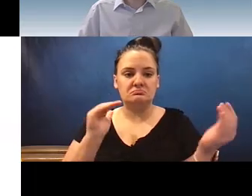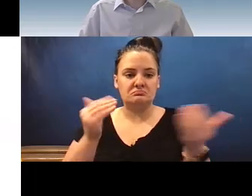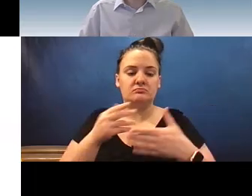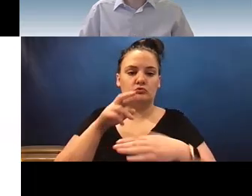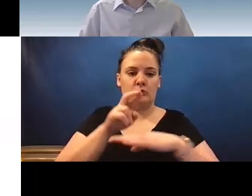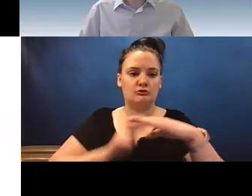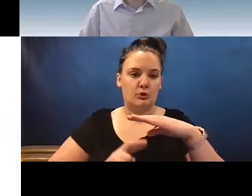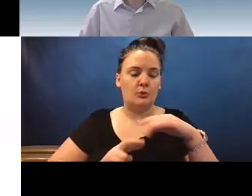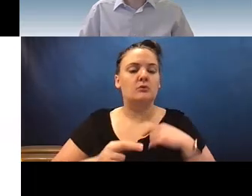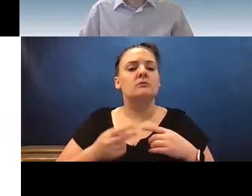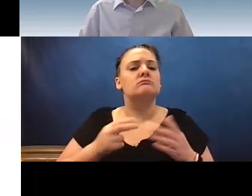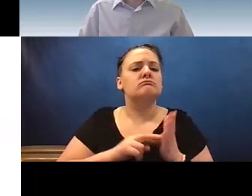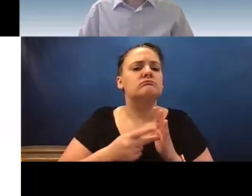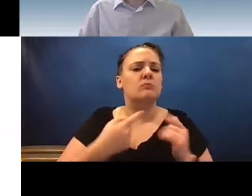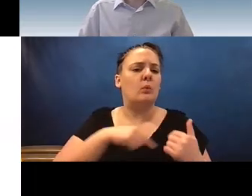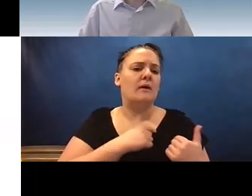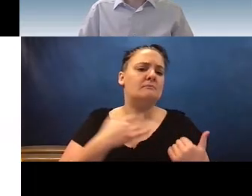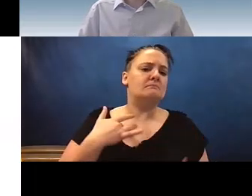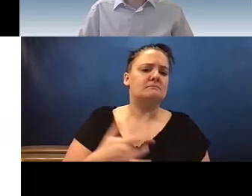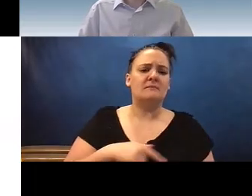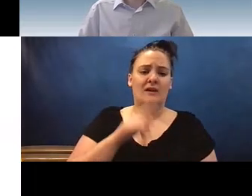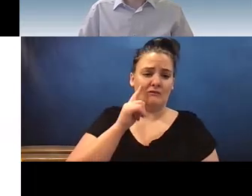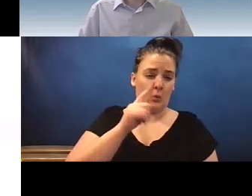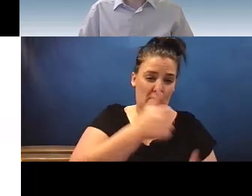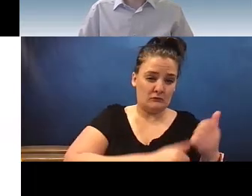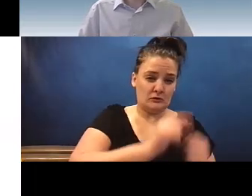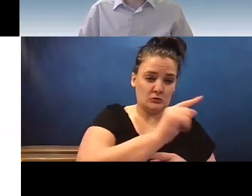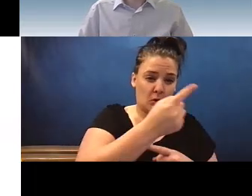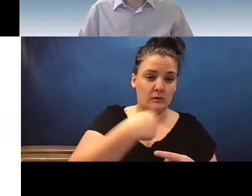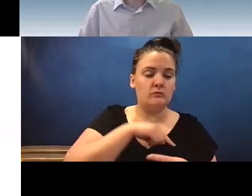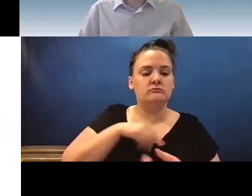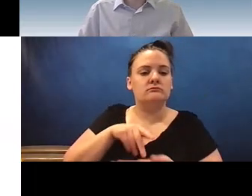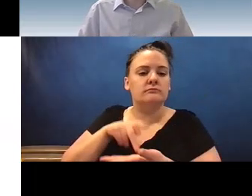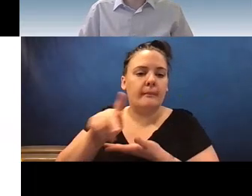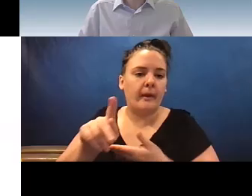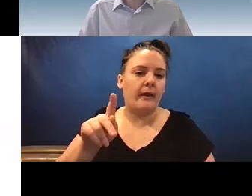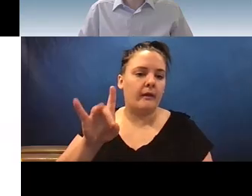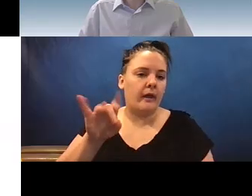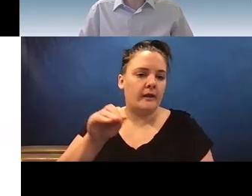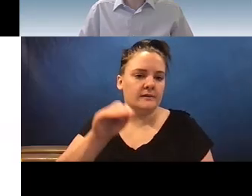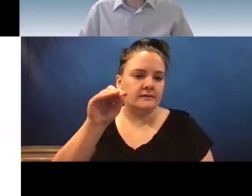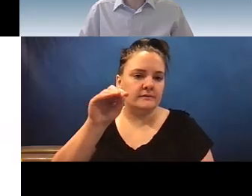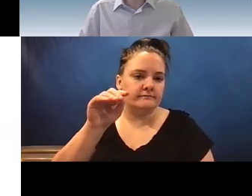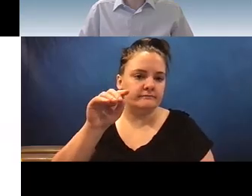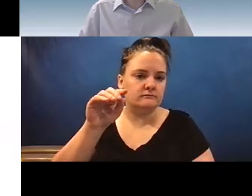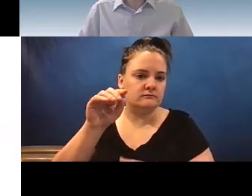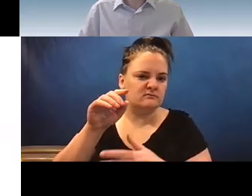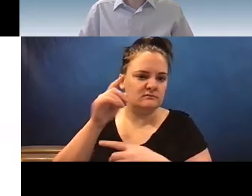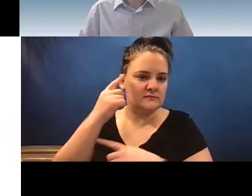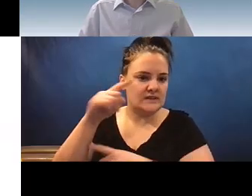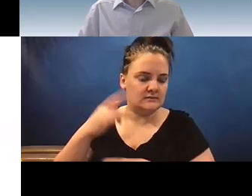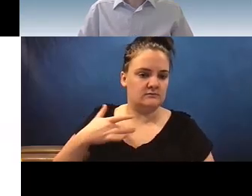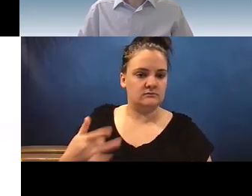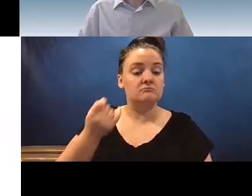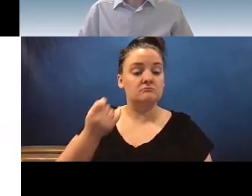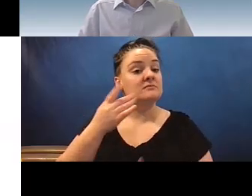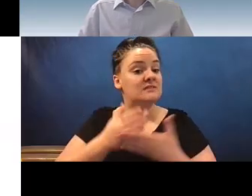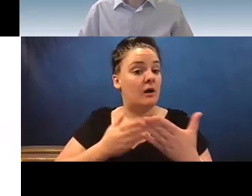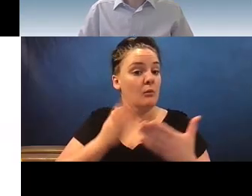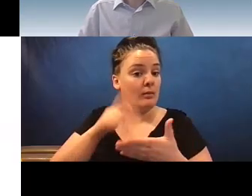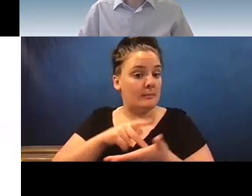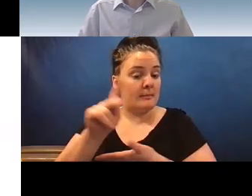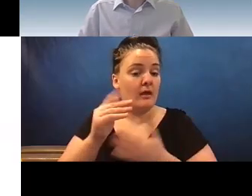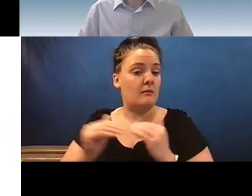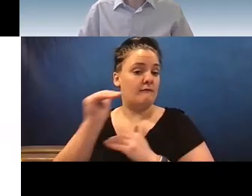80 cents on the dollar for cost, over 40% of hospitals saw Medicaid pay above costs in 2024.